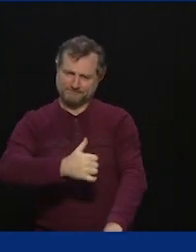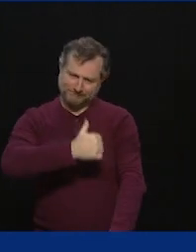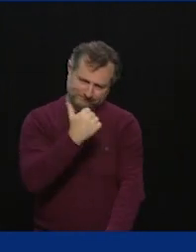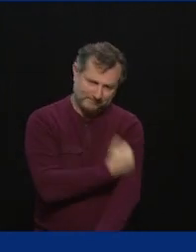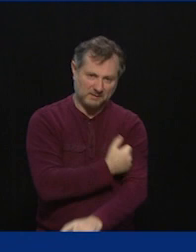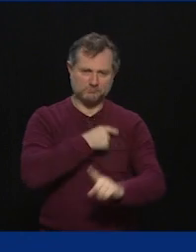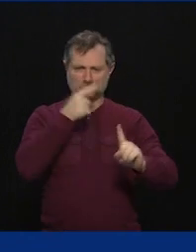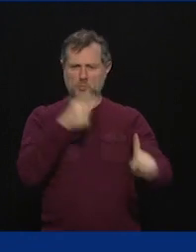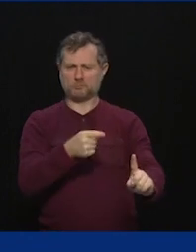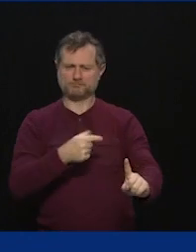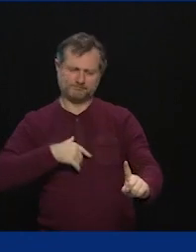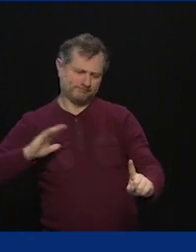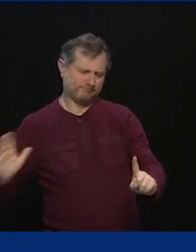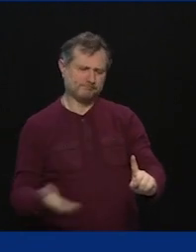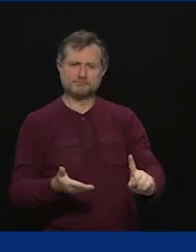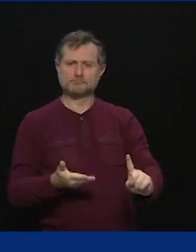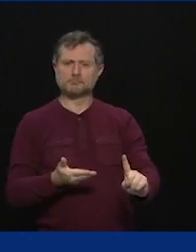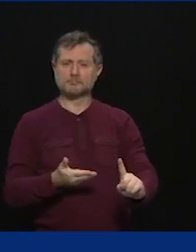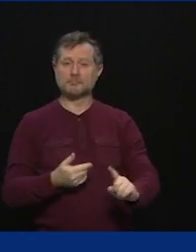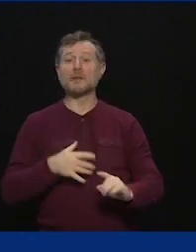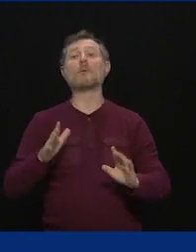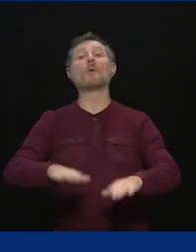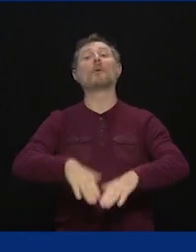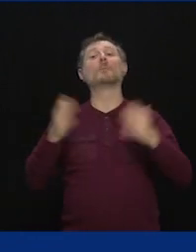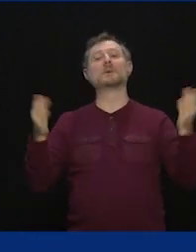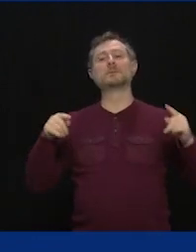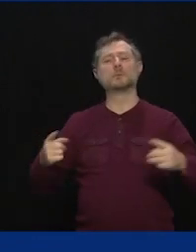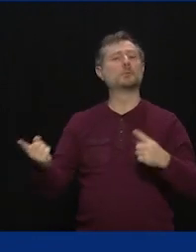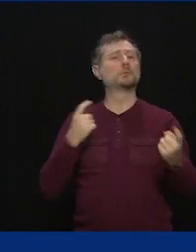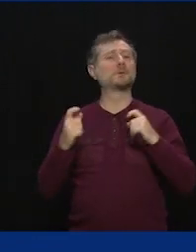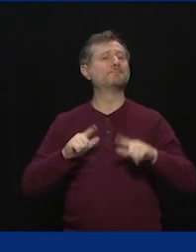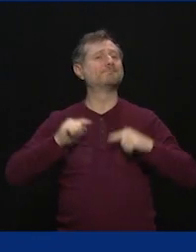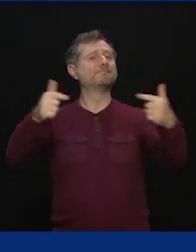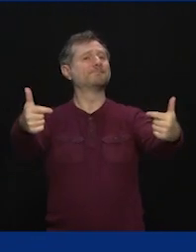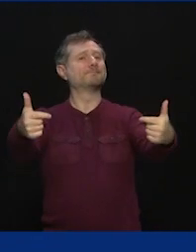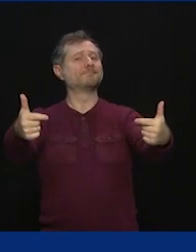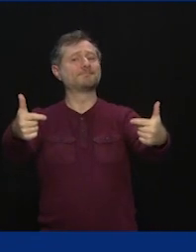So I'd be happy to take your questions at this time, and I got a feeling you have a few. Yes, Governor, we're going to start